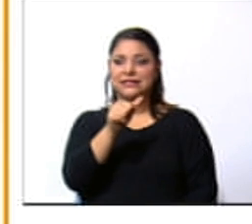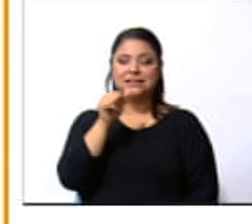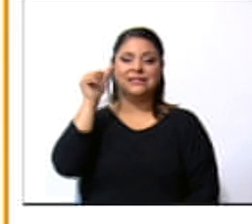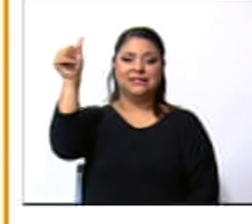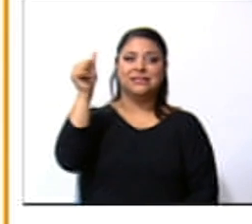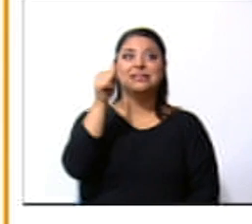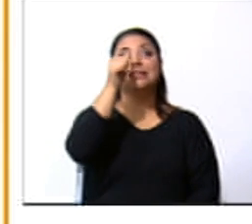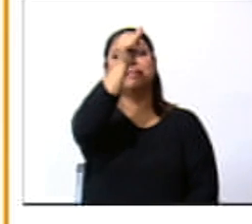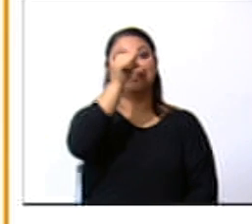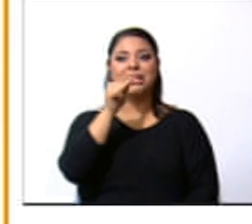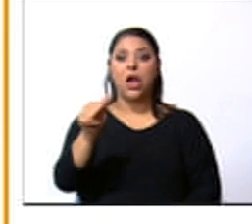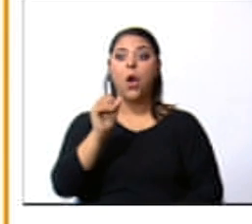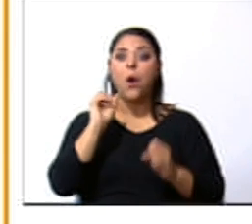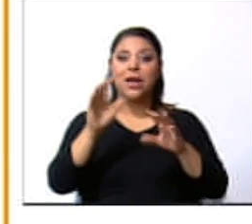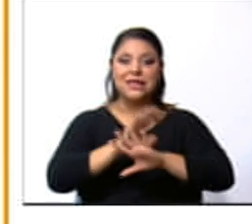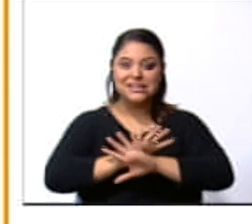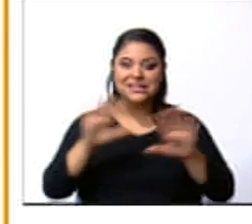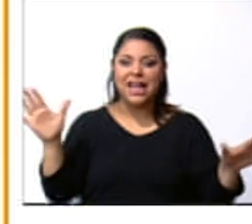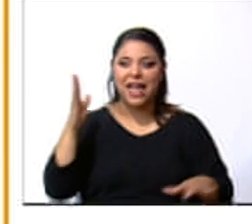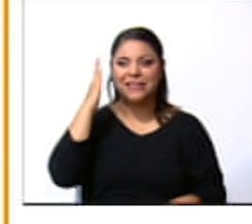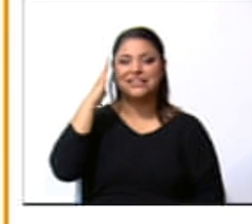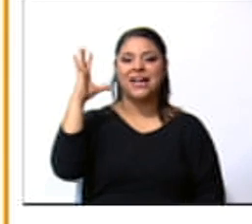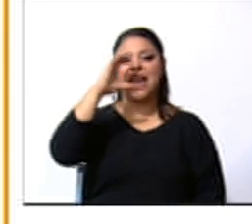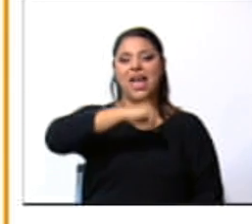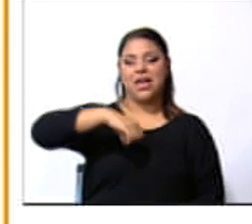here, this one. Okay, I think that's a